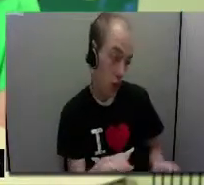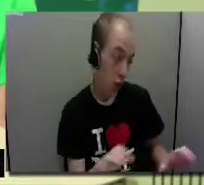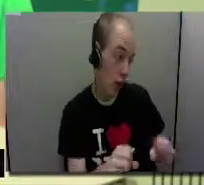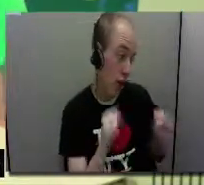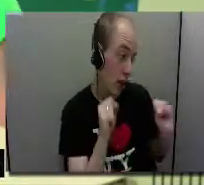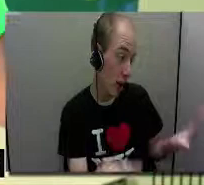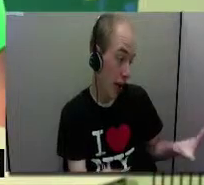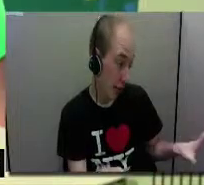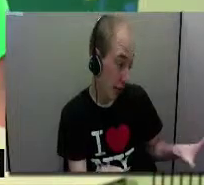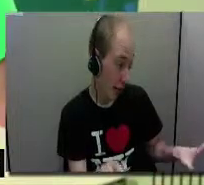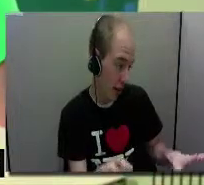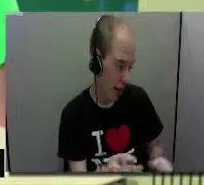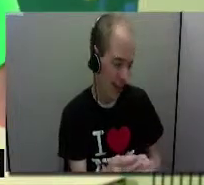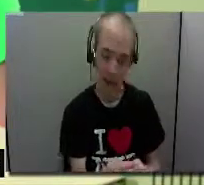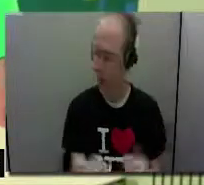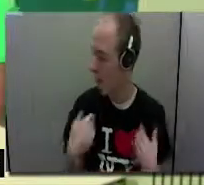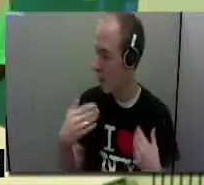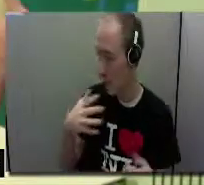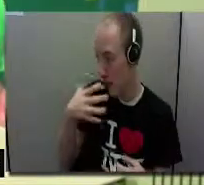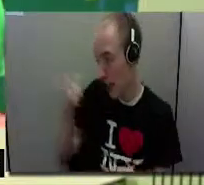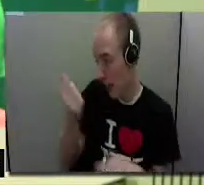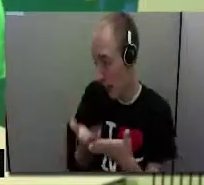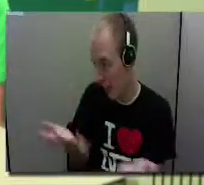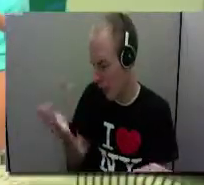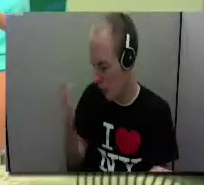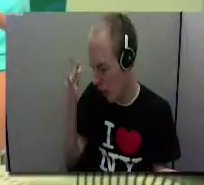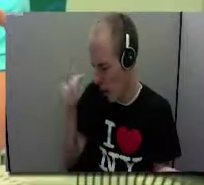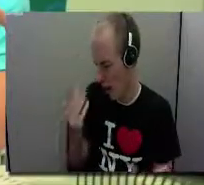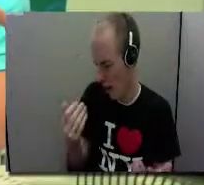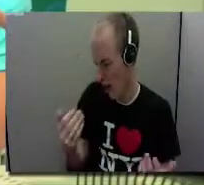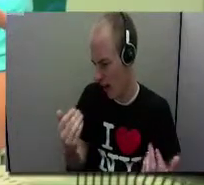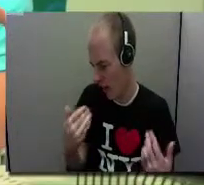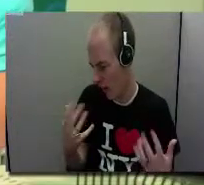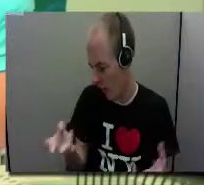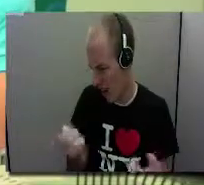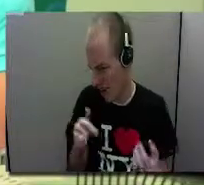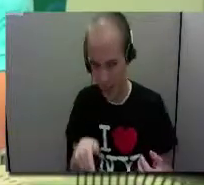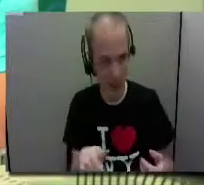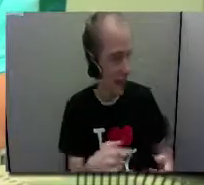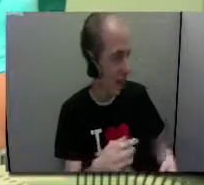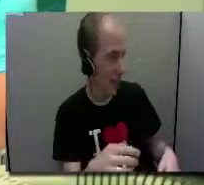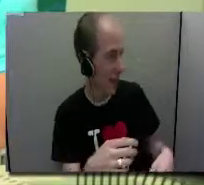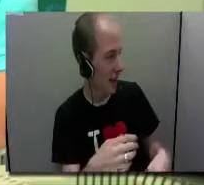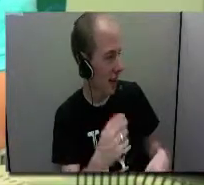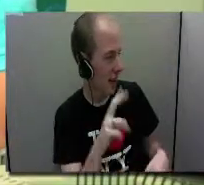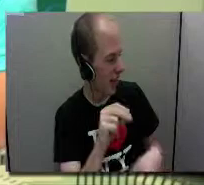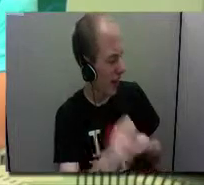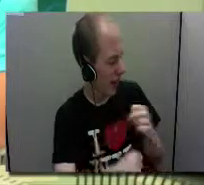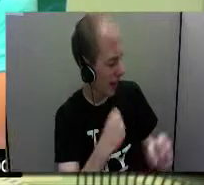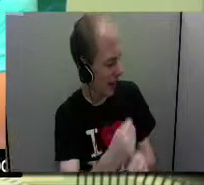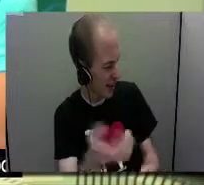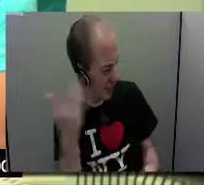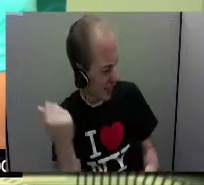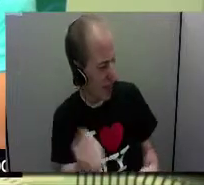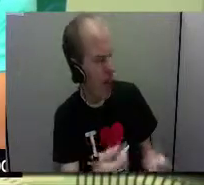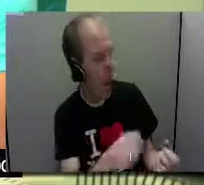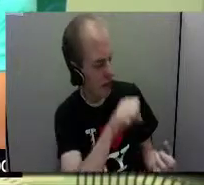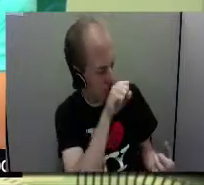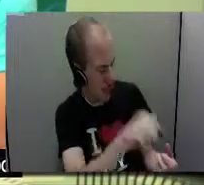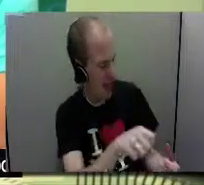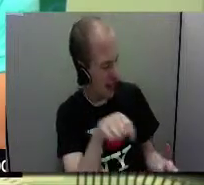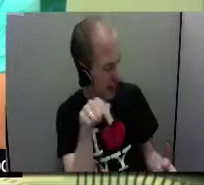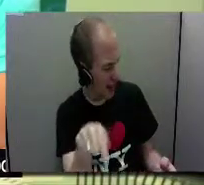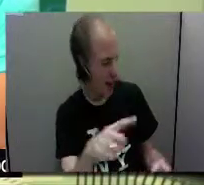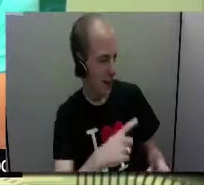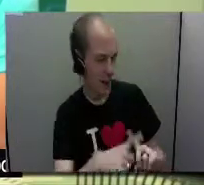I have better things, so why would I want this? 3 decades ago, I would love to have this, but